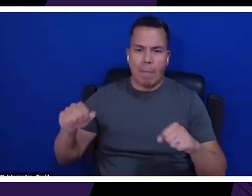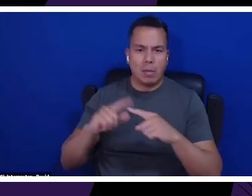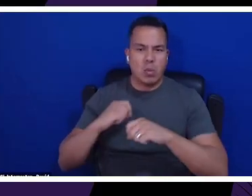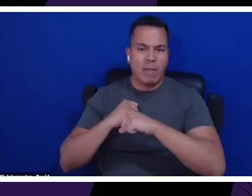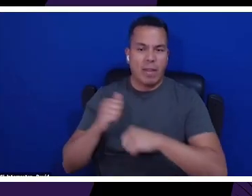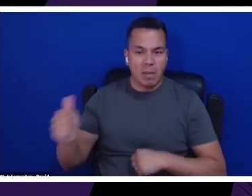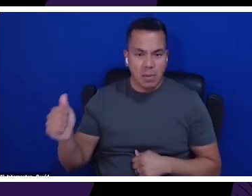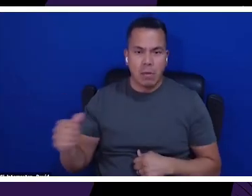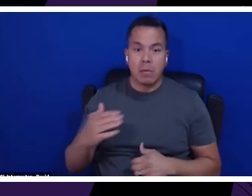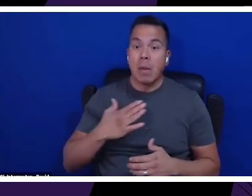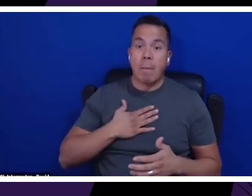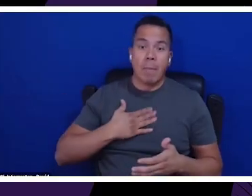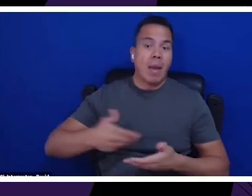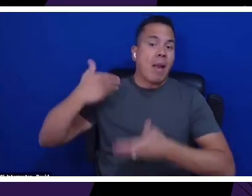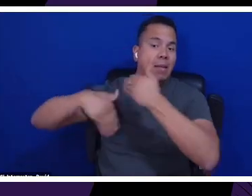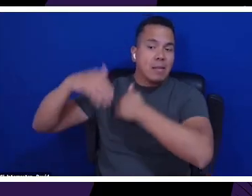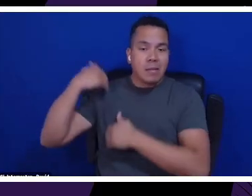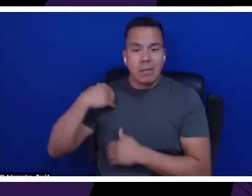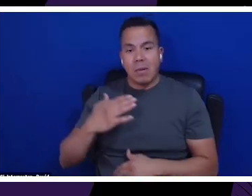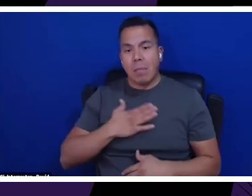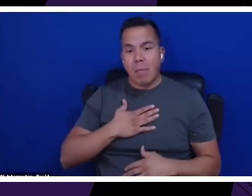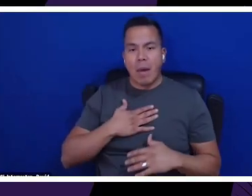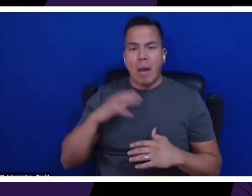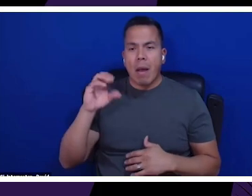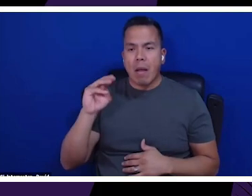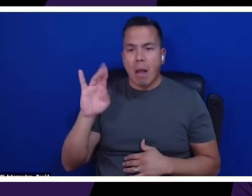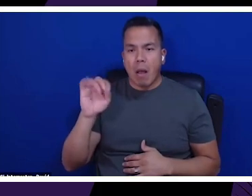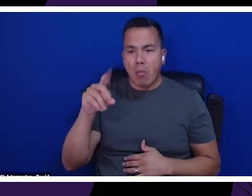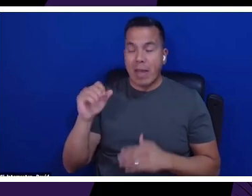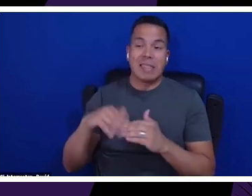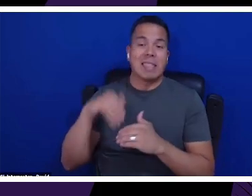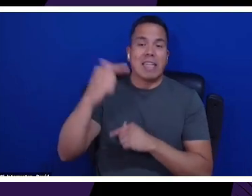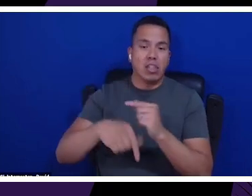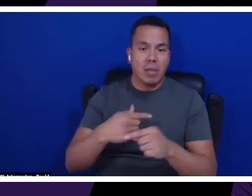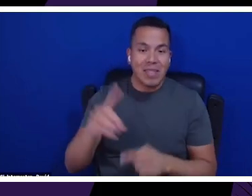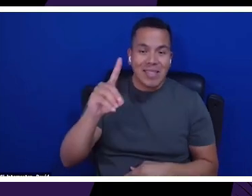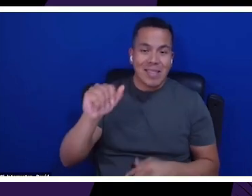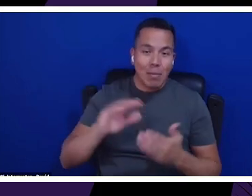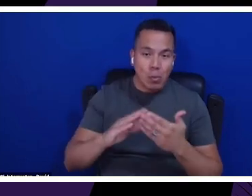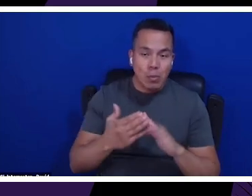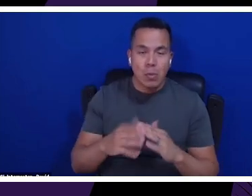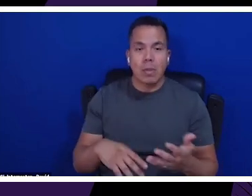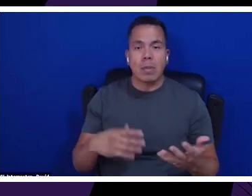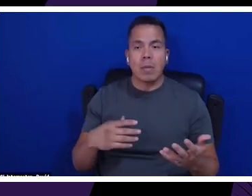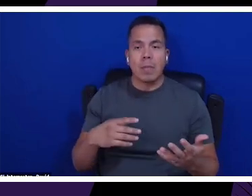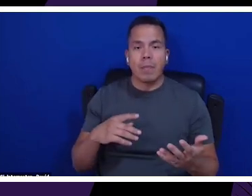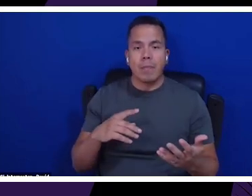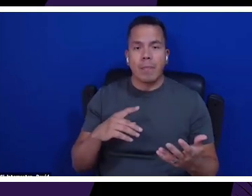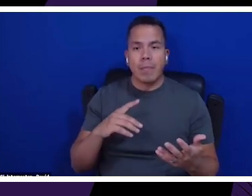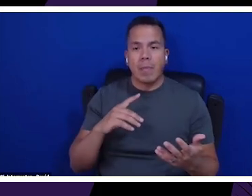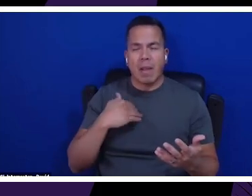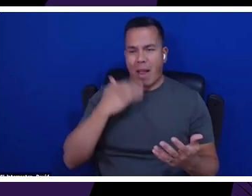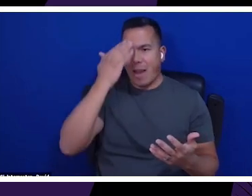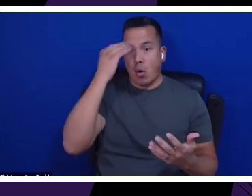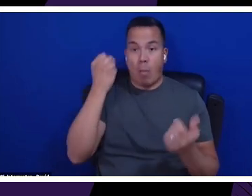my ancestors, comrades, the next generation, disabled people, the community. I know the protest is over when the